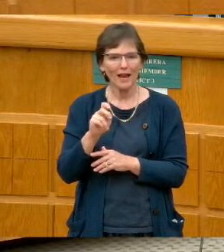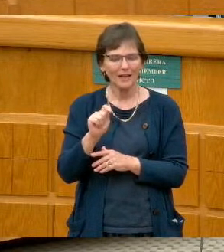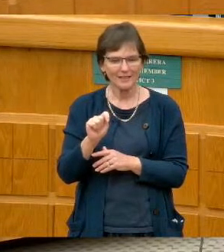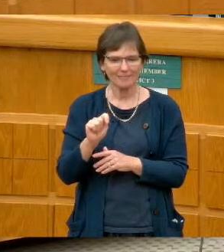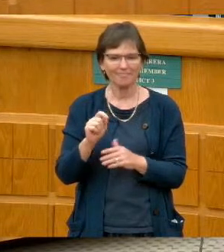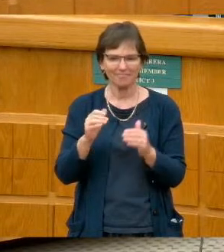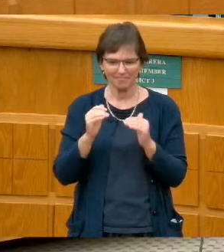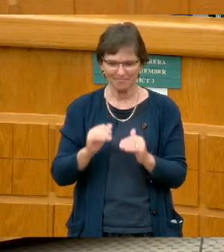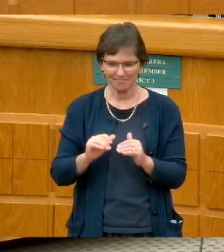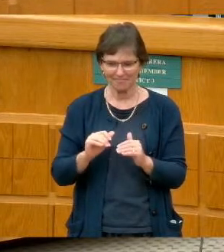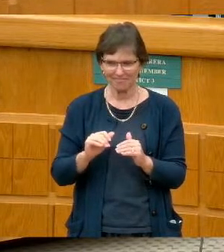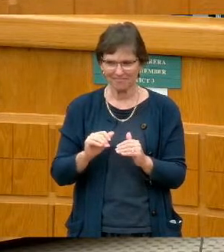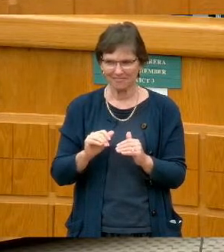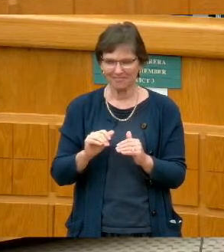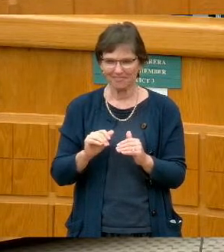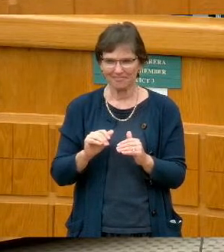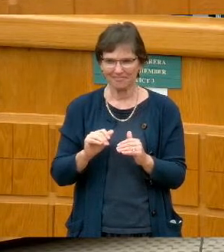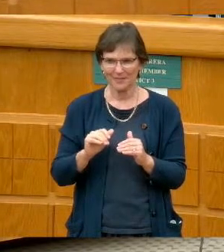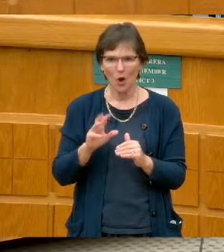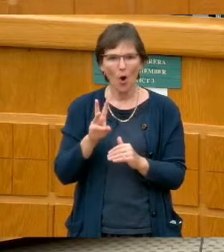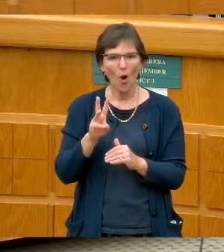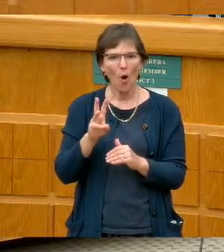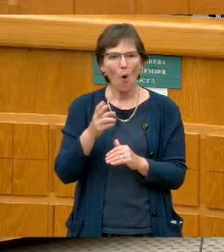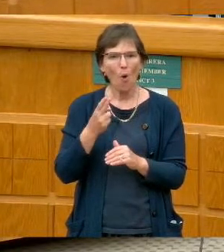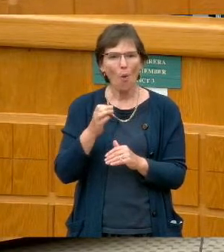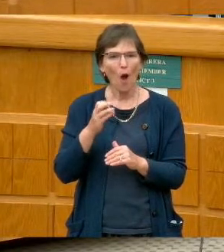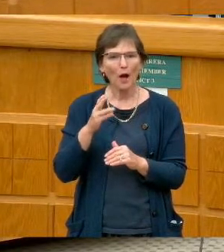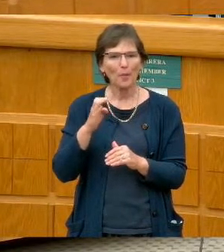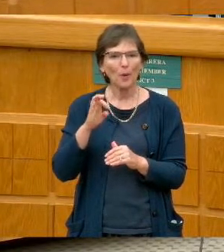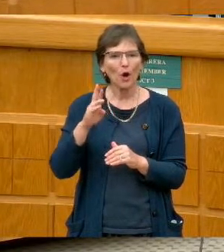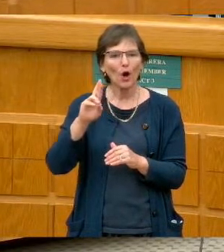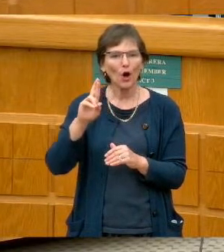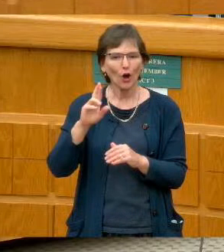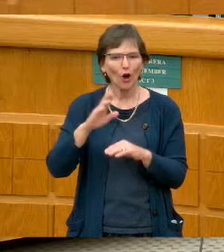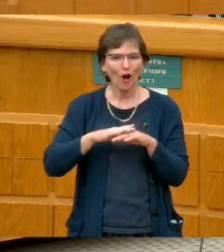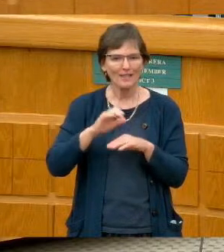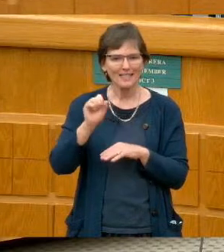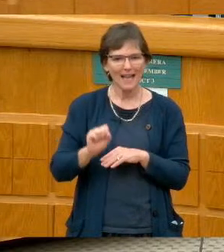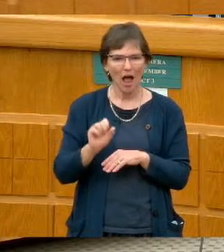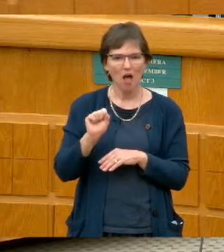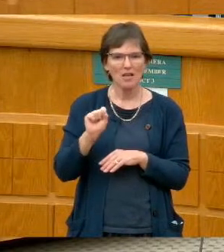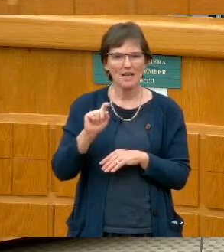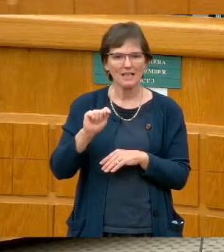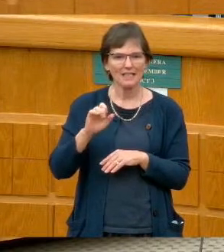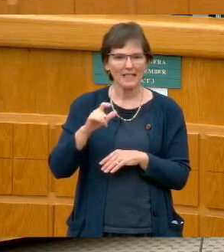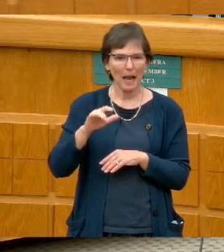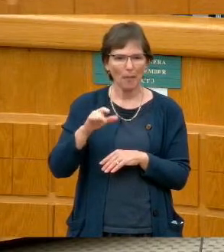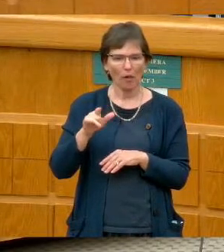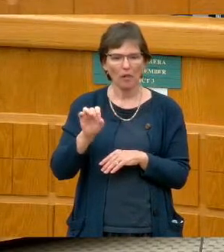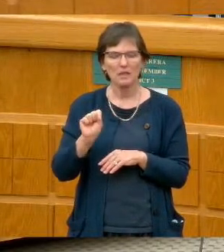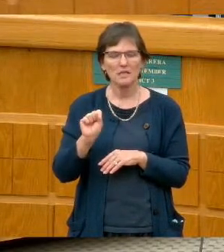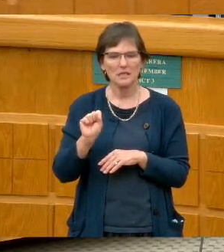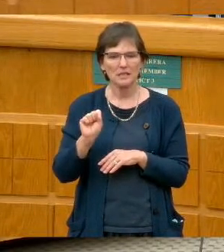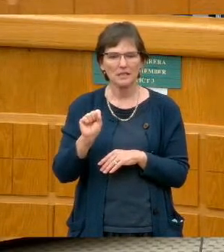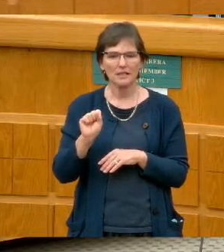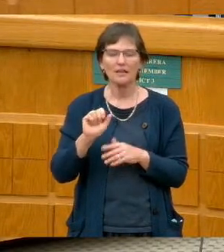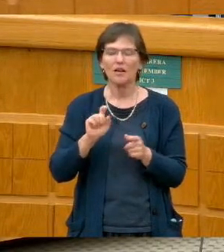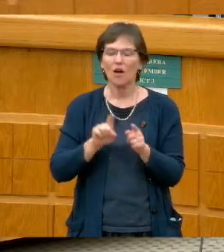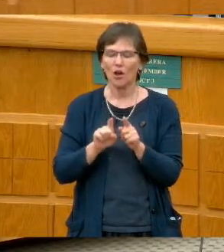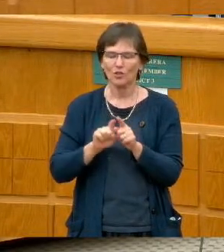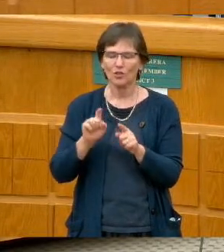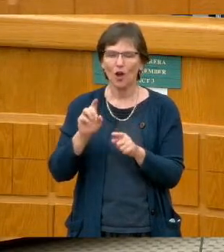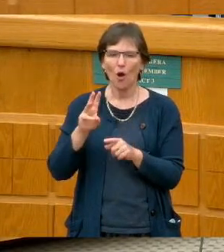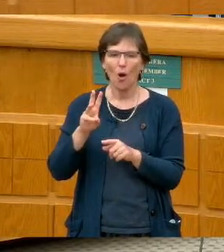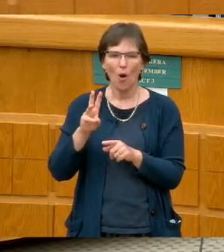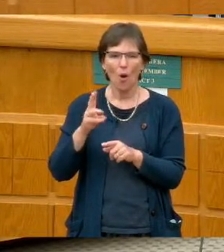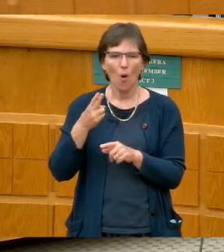Corpus Christi, Whataburger 966, that's on South Staples, 7434, and Whataburger 286